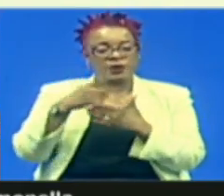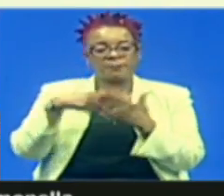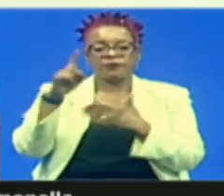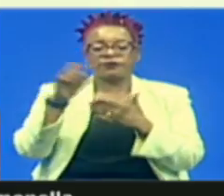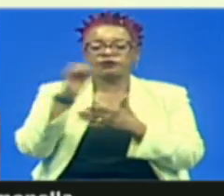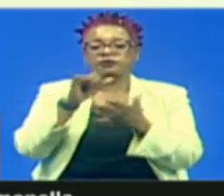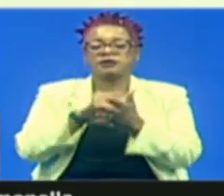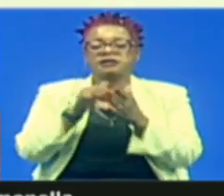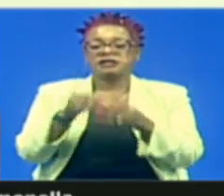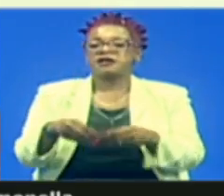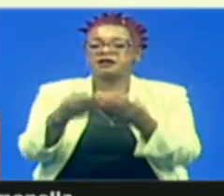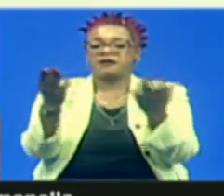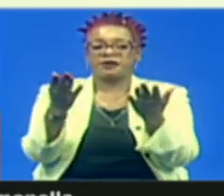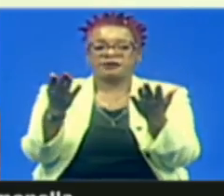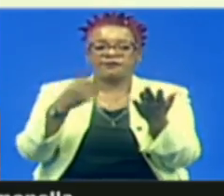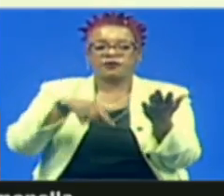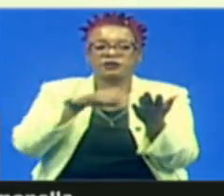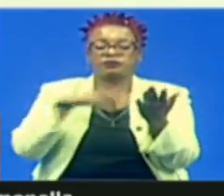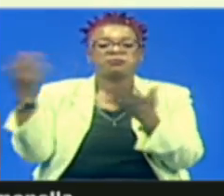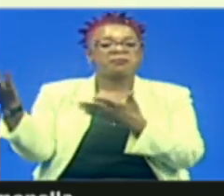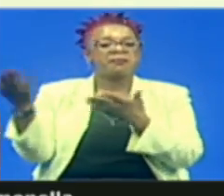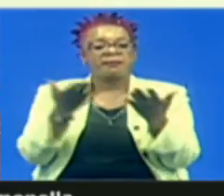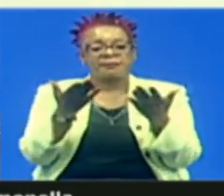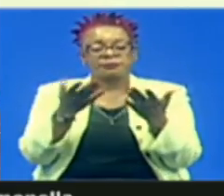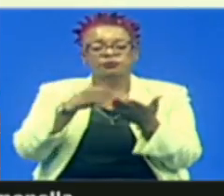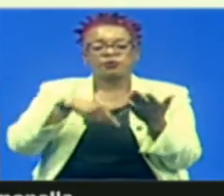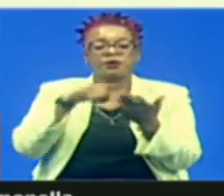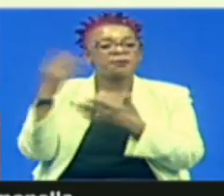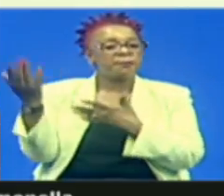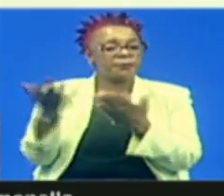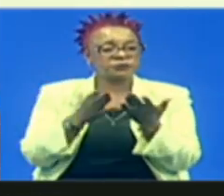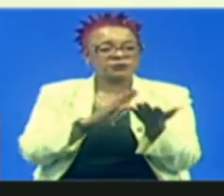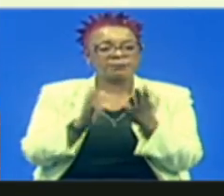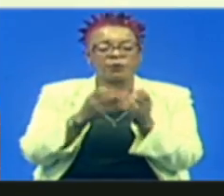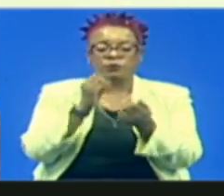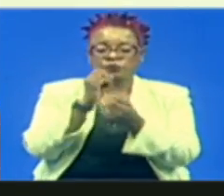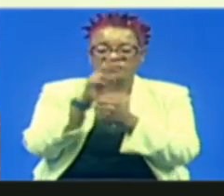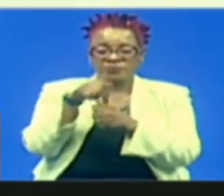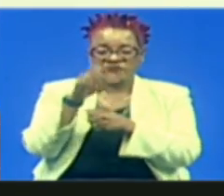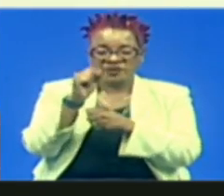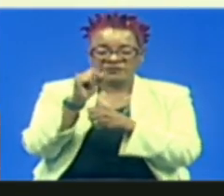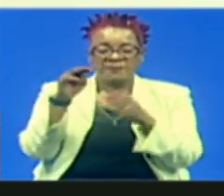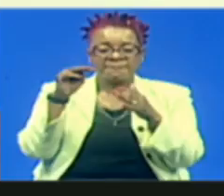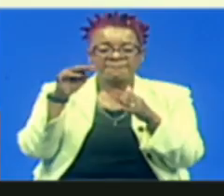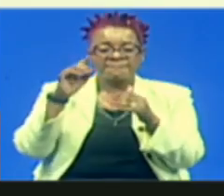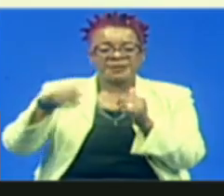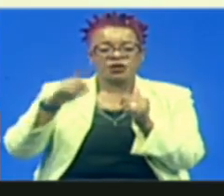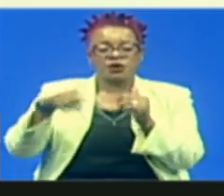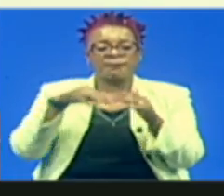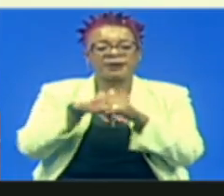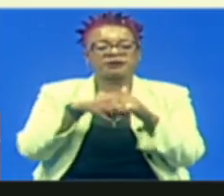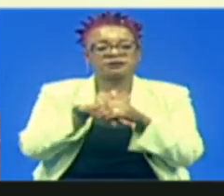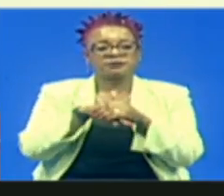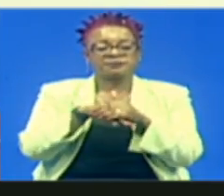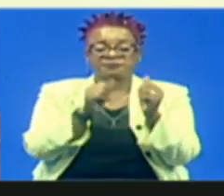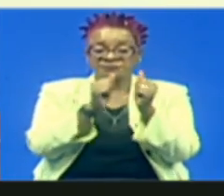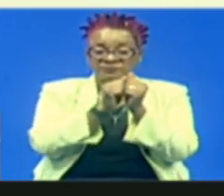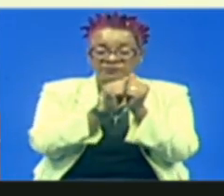it's given for us to import. And we're going to import about 12.5 million bags. 10